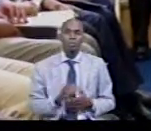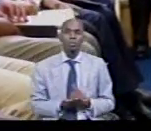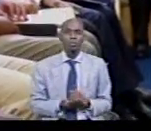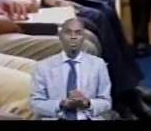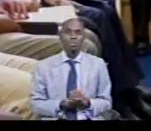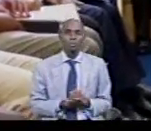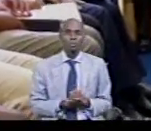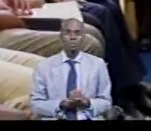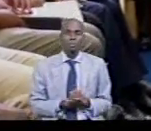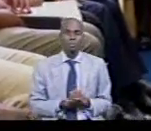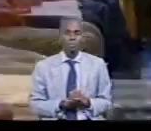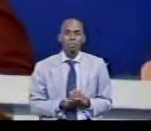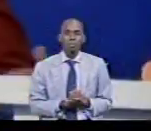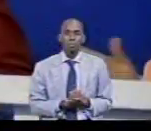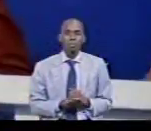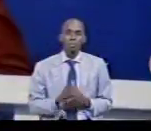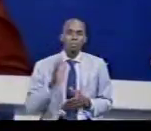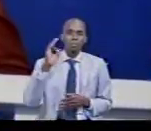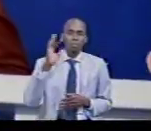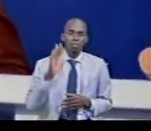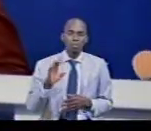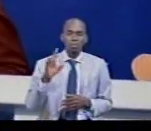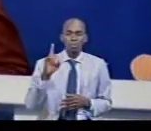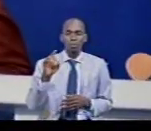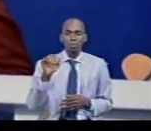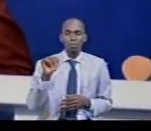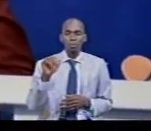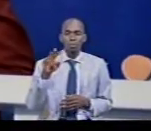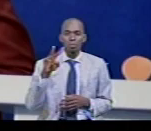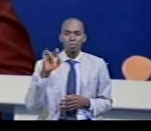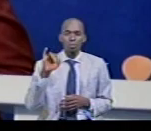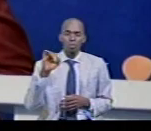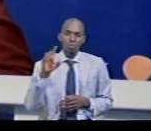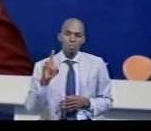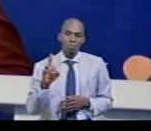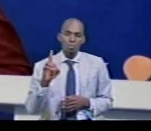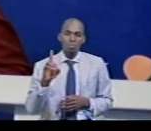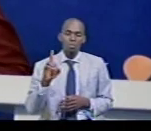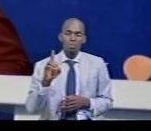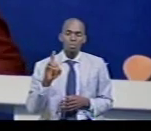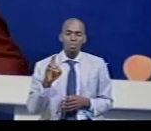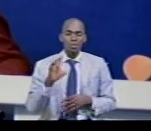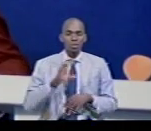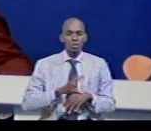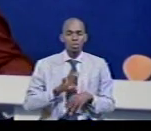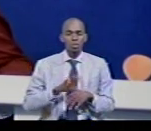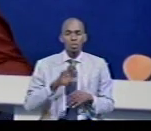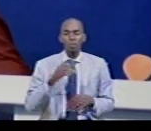Pastor David Kankam, Church of Pentecost.